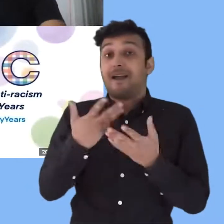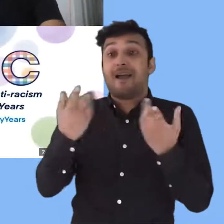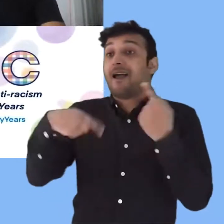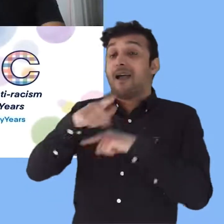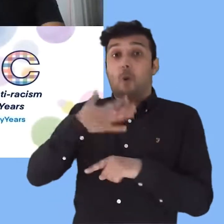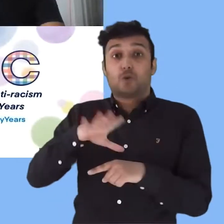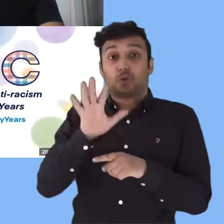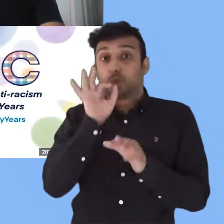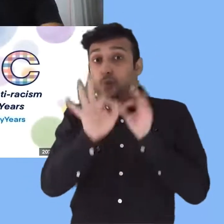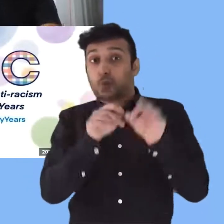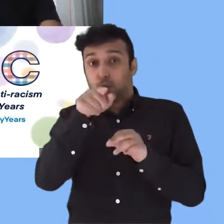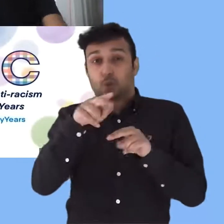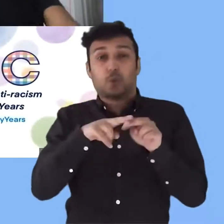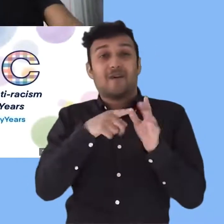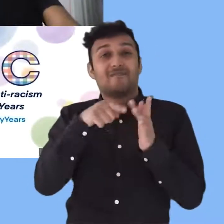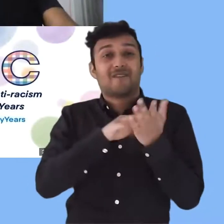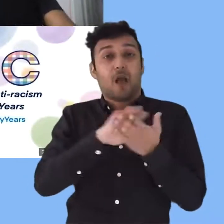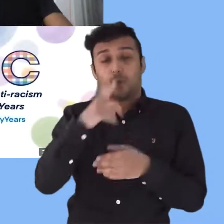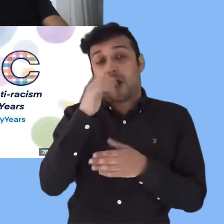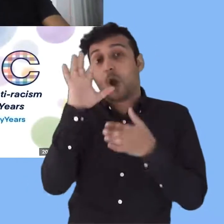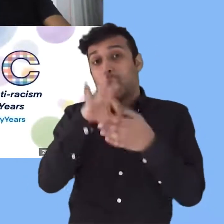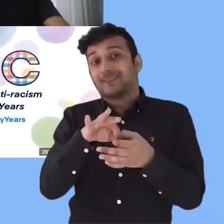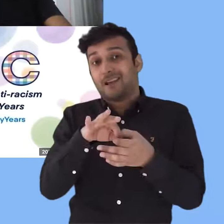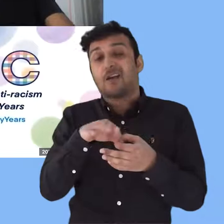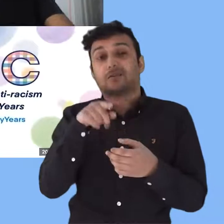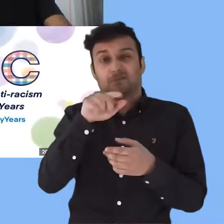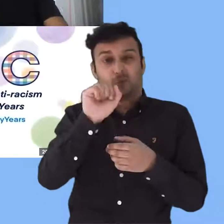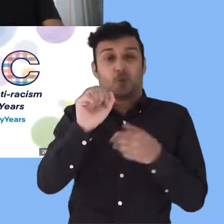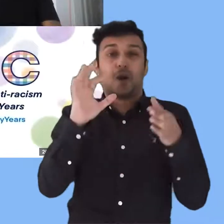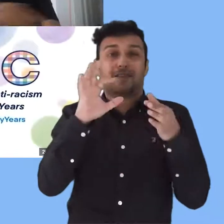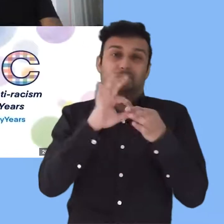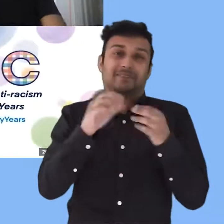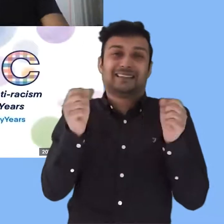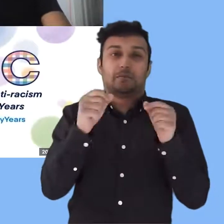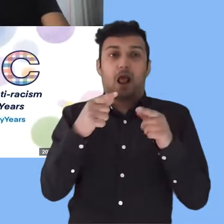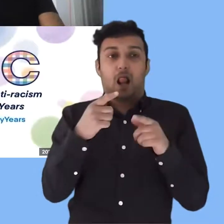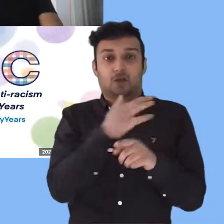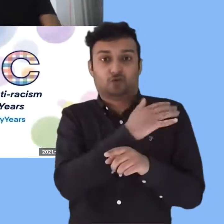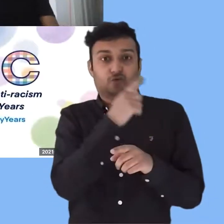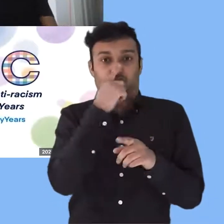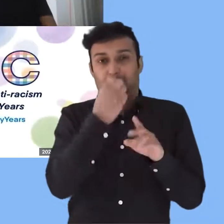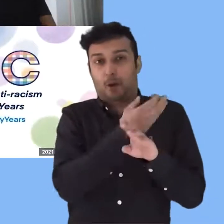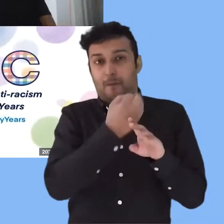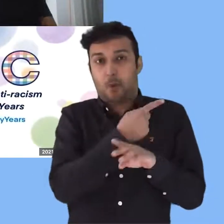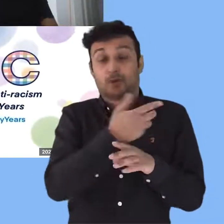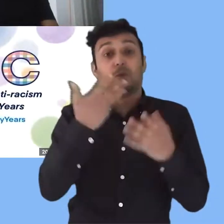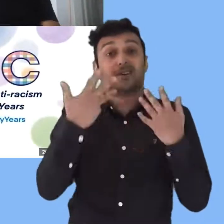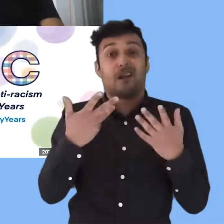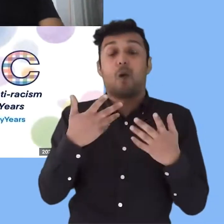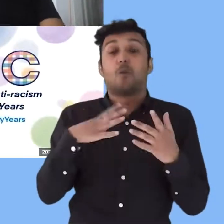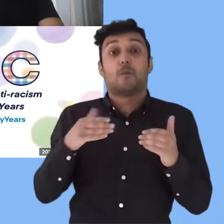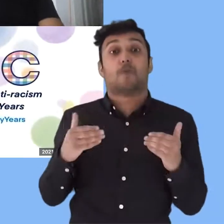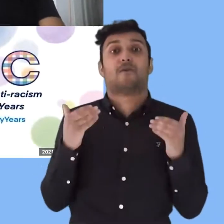slide. And what I want to do is just really seamlessly move into the next section, which is a conversation, if you may,